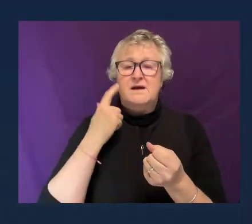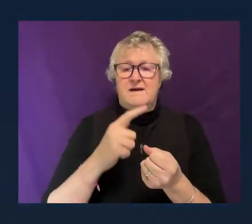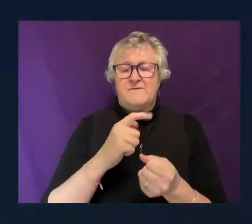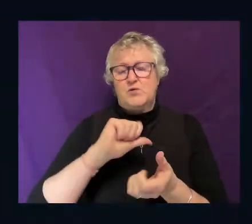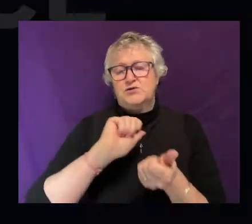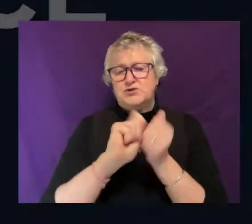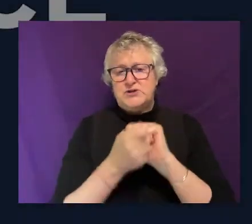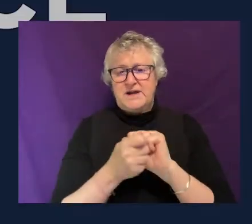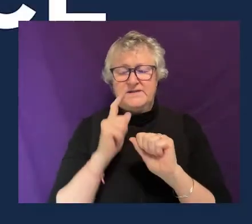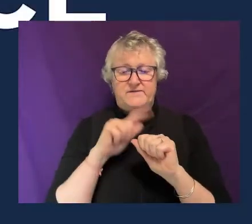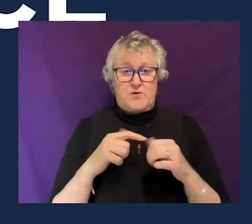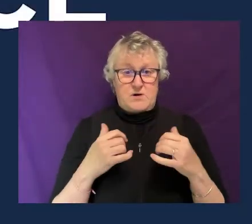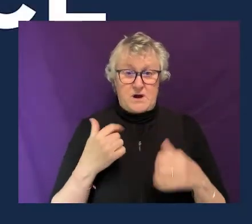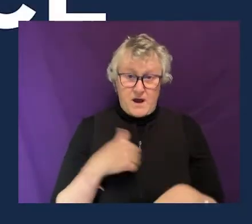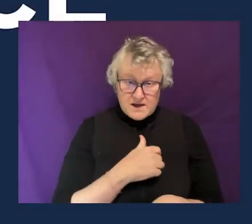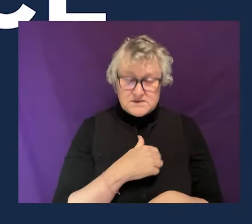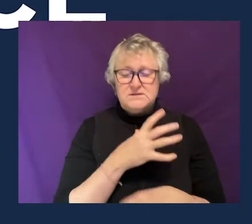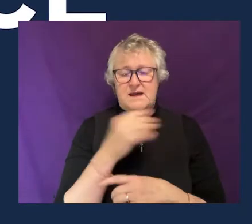going here.